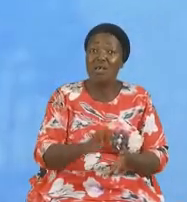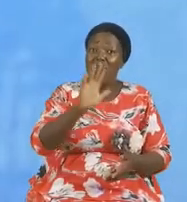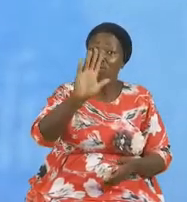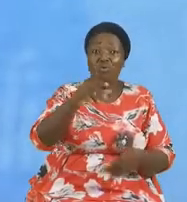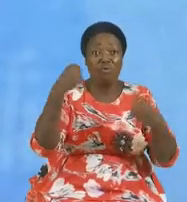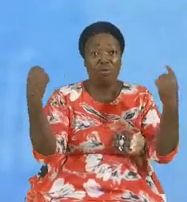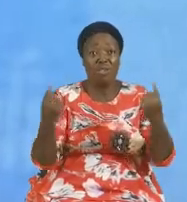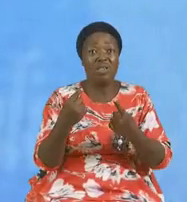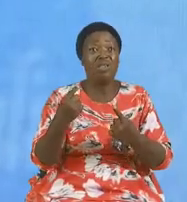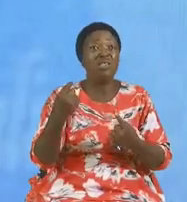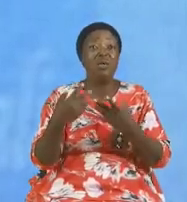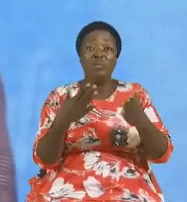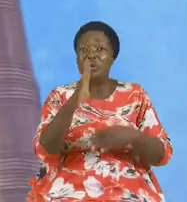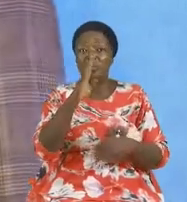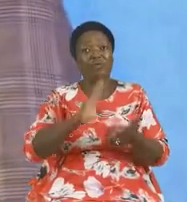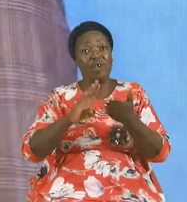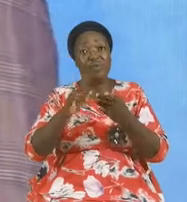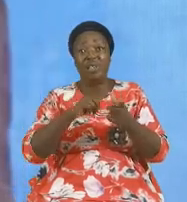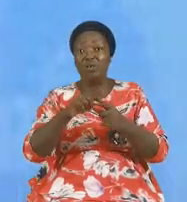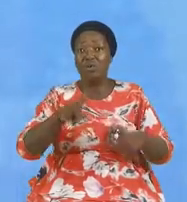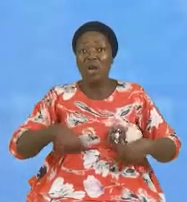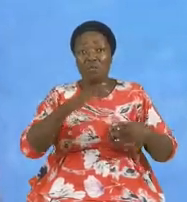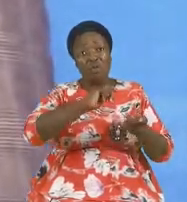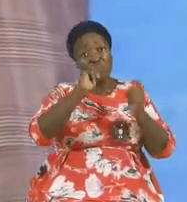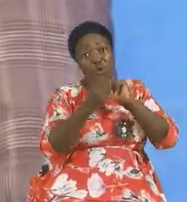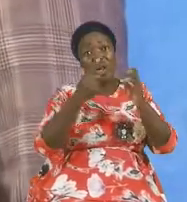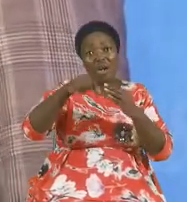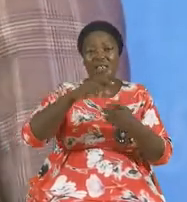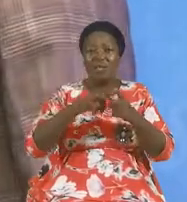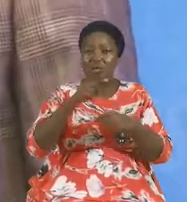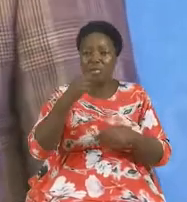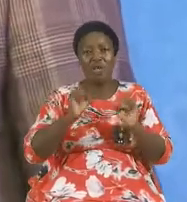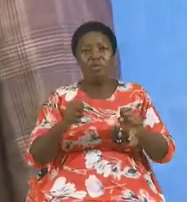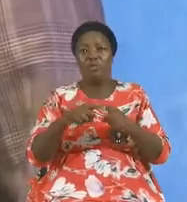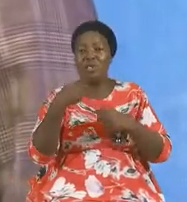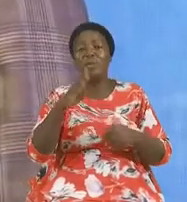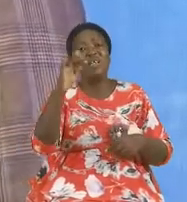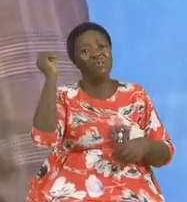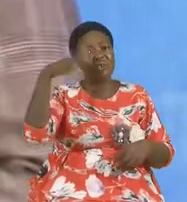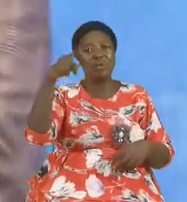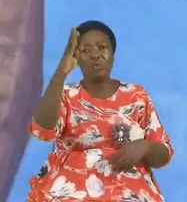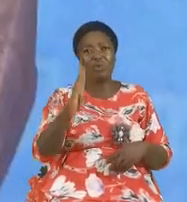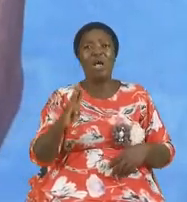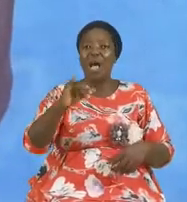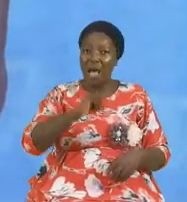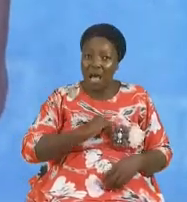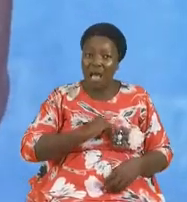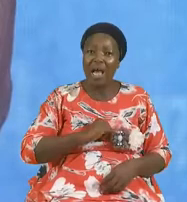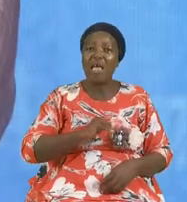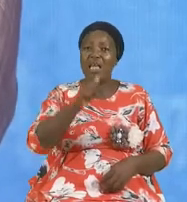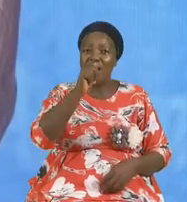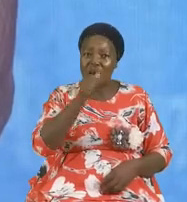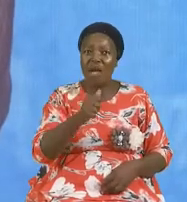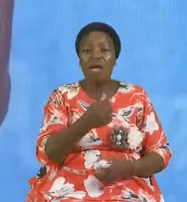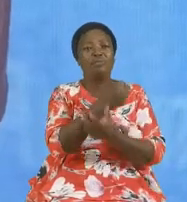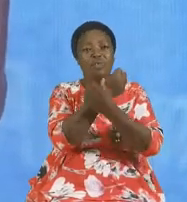suffered so much for you, so that your sins will be forgiven, your life will be turned around, and then you'll be able to